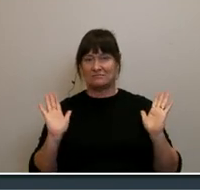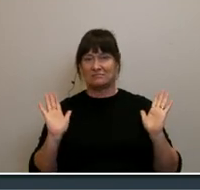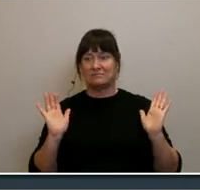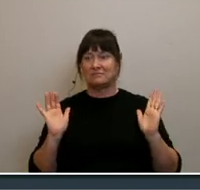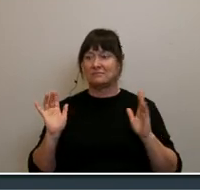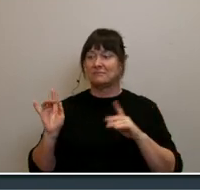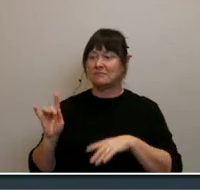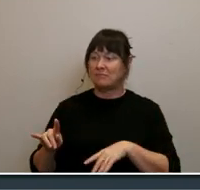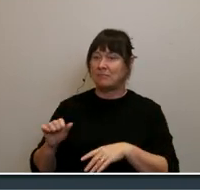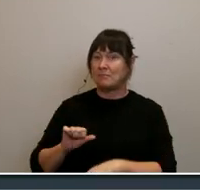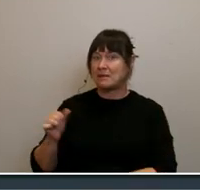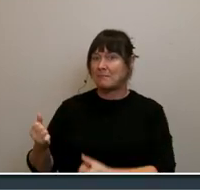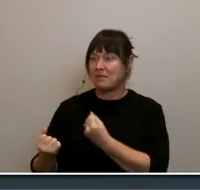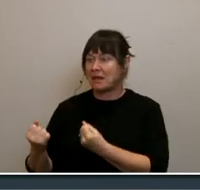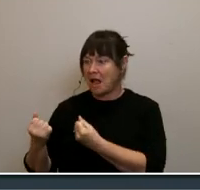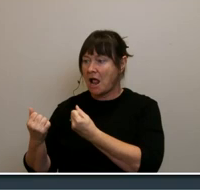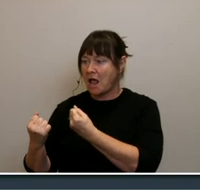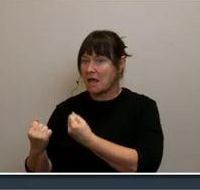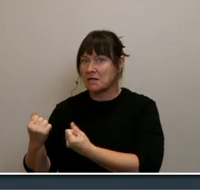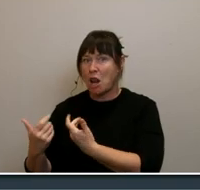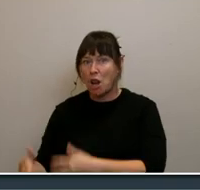my neighbour's cars were lost,